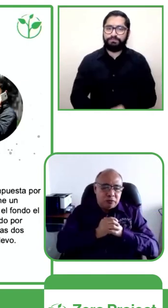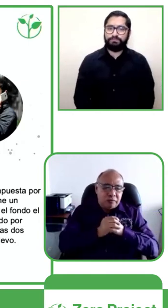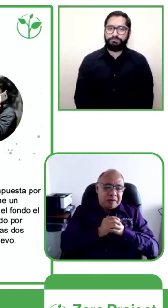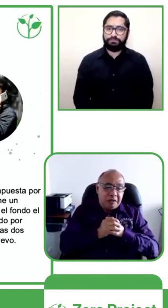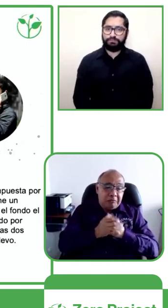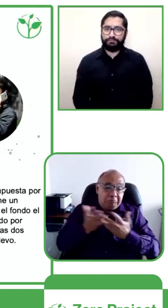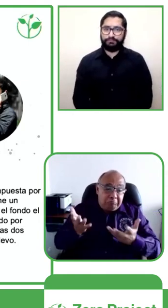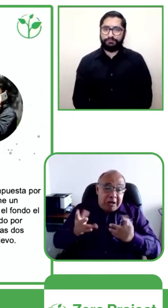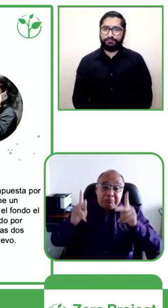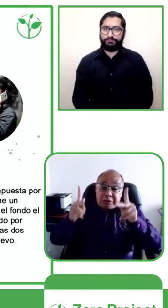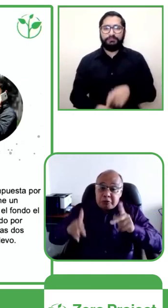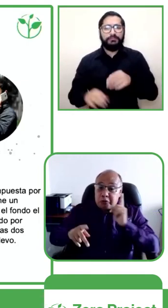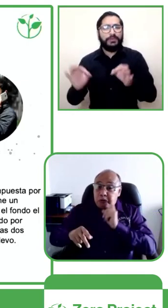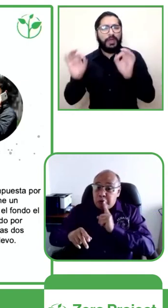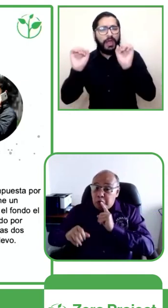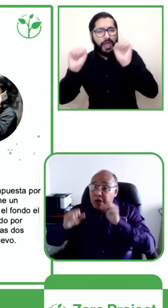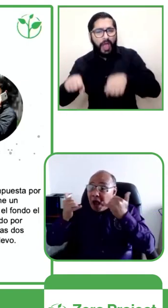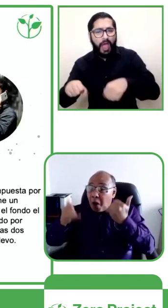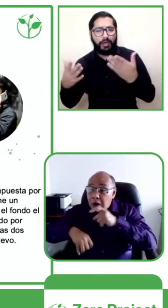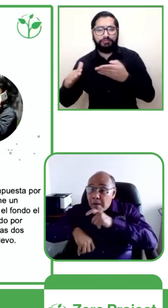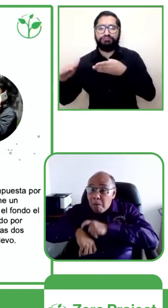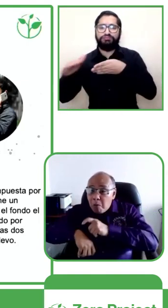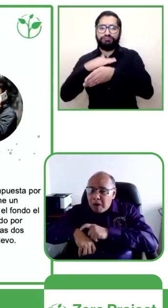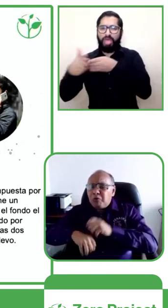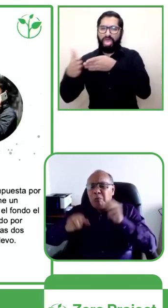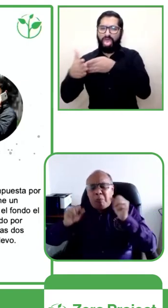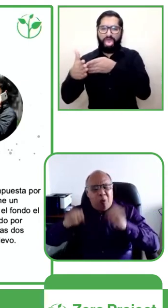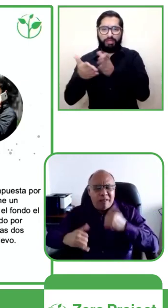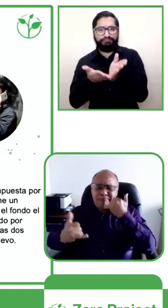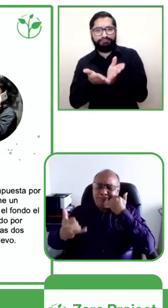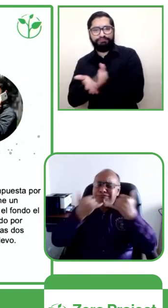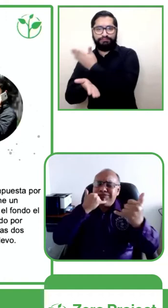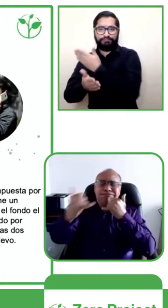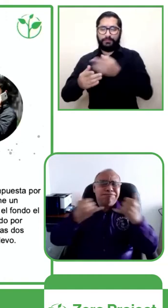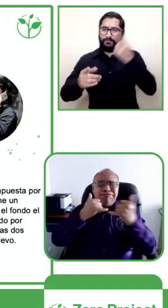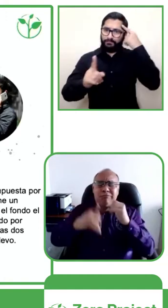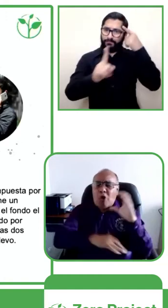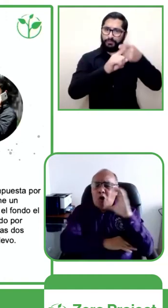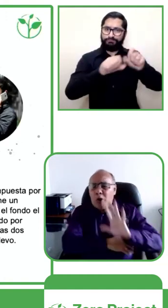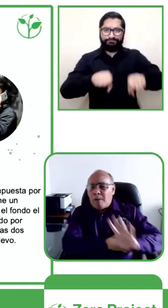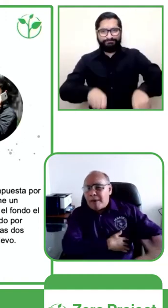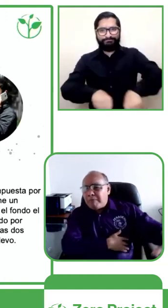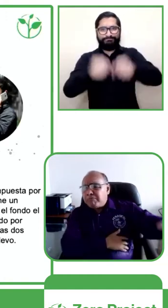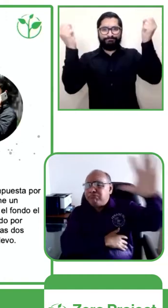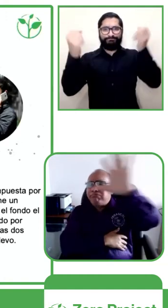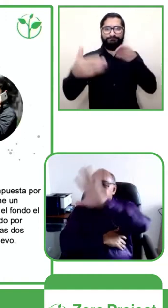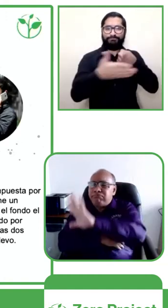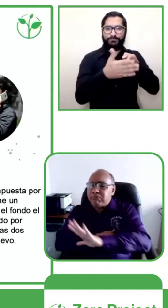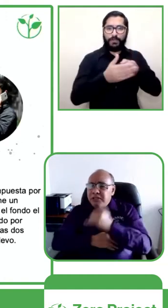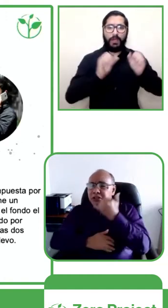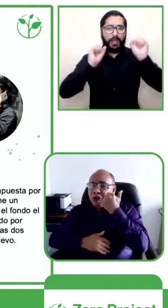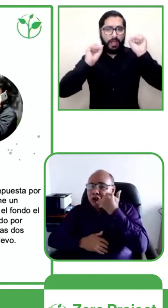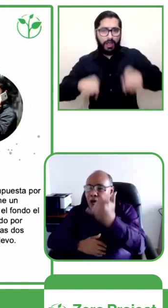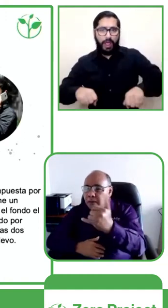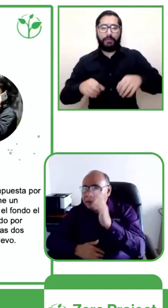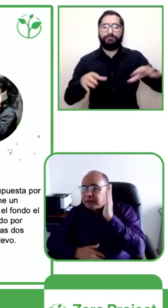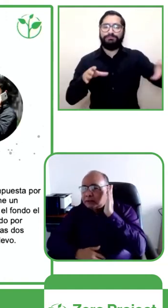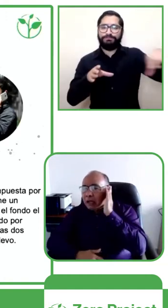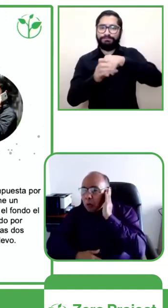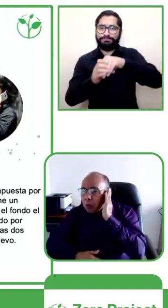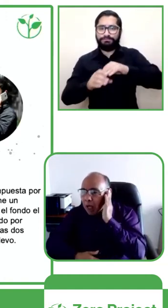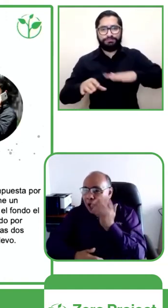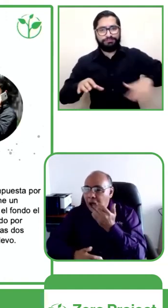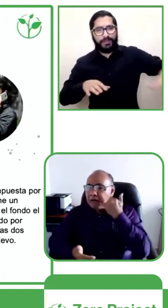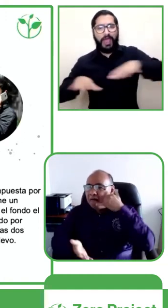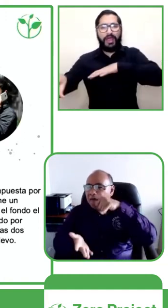adjustment, allowing to delete or to get rid of the communication barriers for deaf people and have them